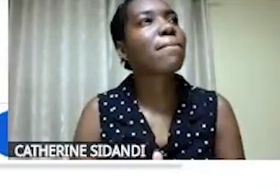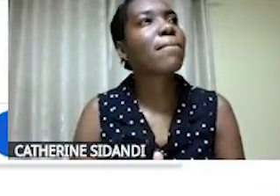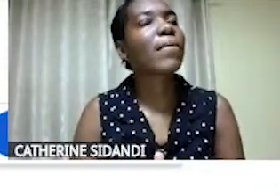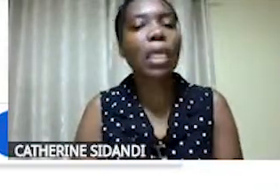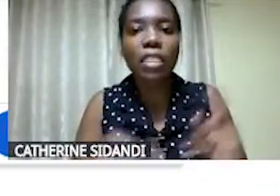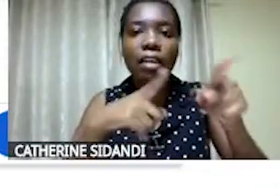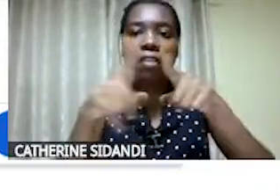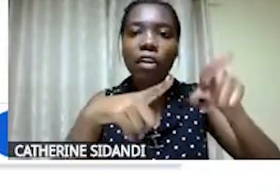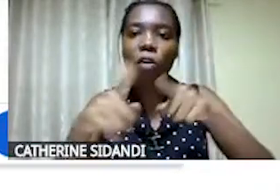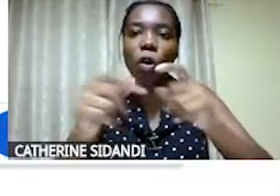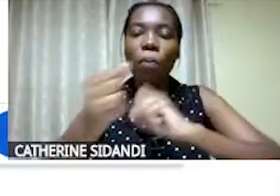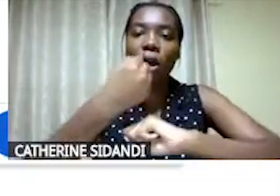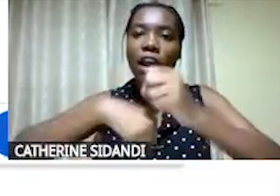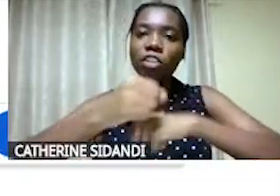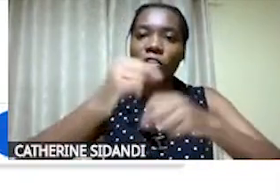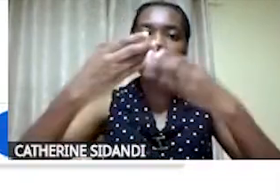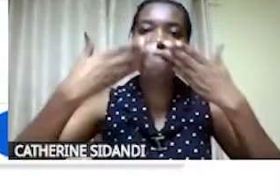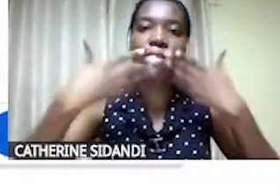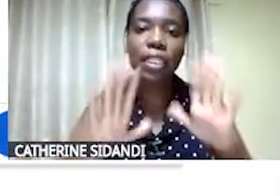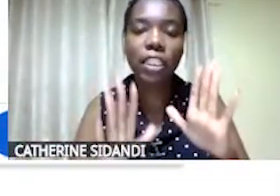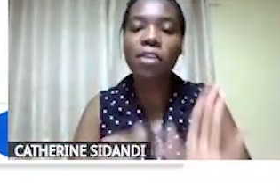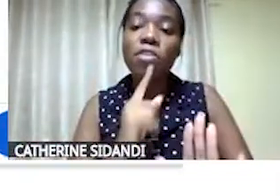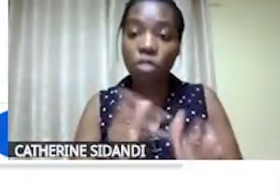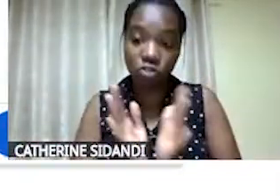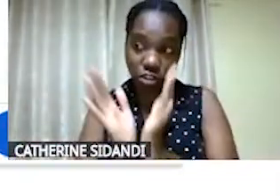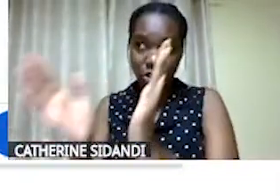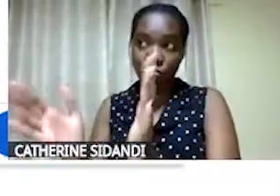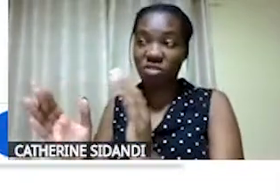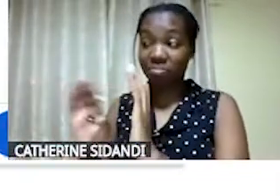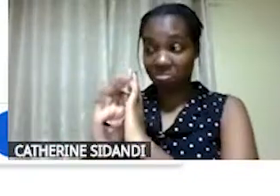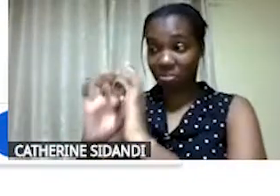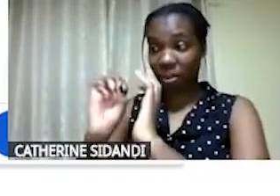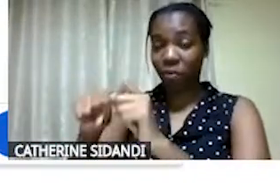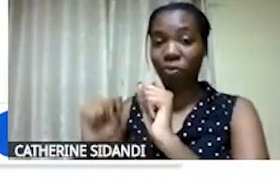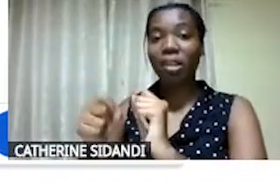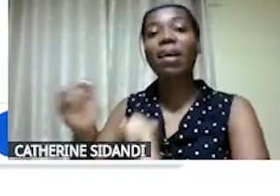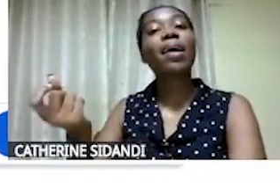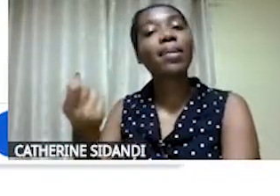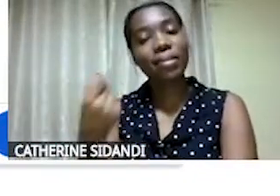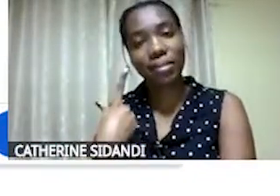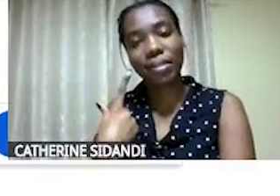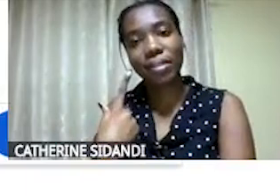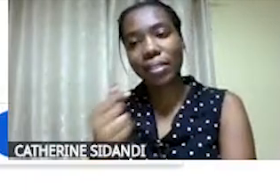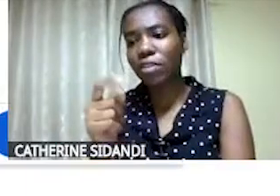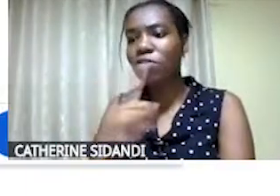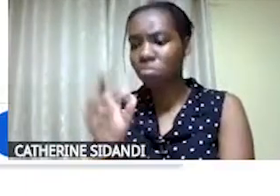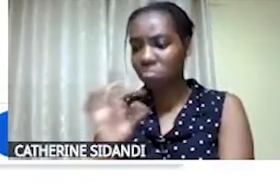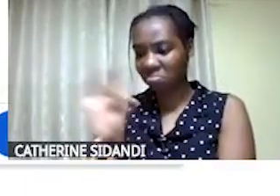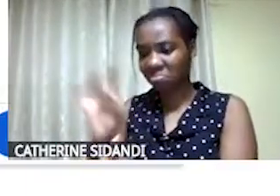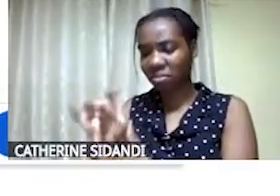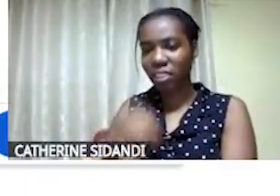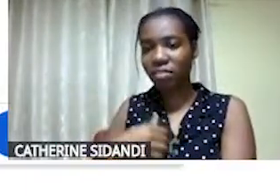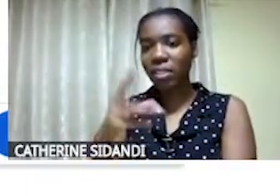a general example so that we all can just understand how it is, specifically M-Pesa.